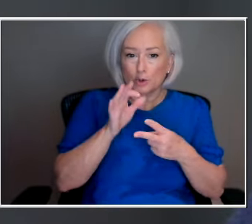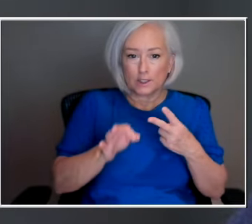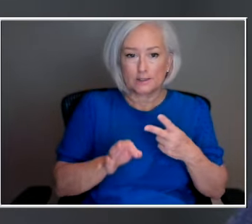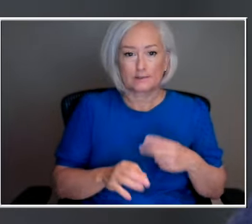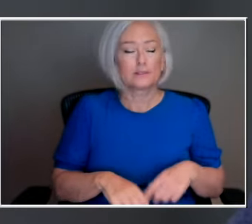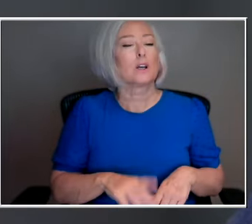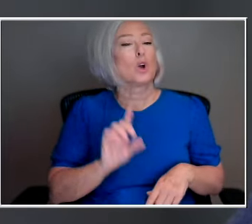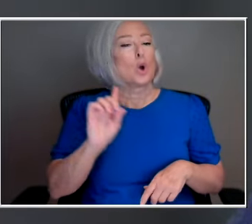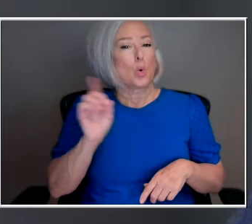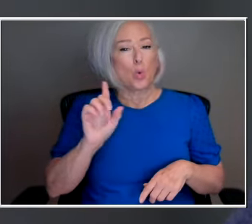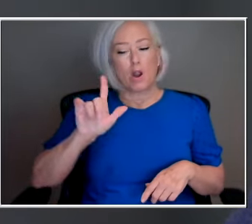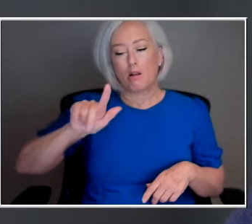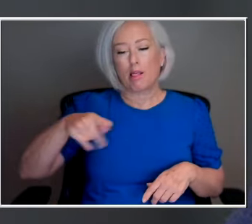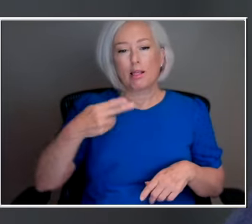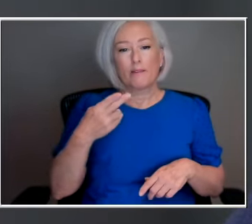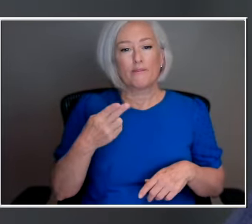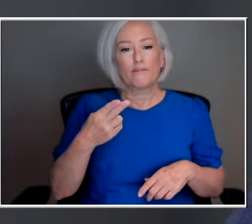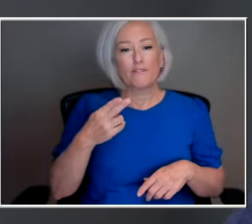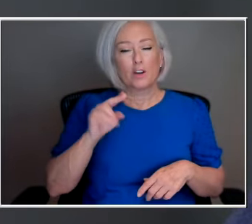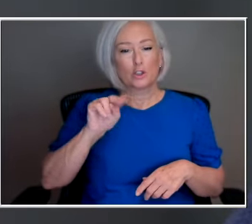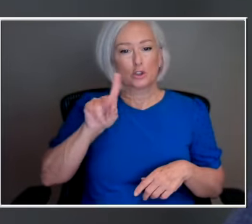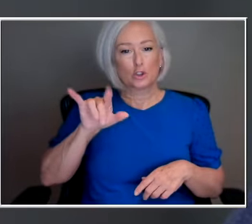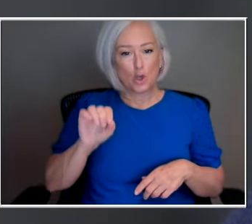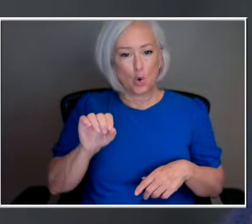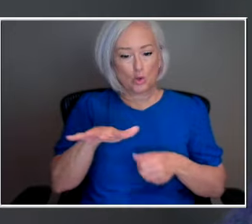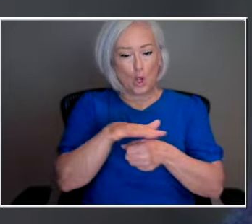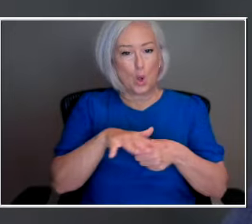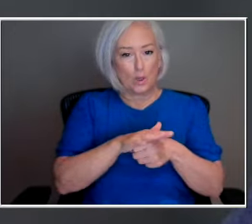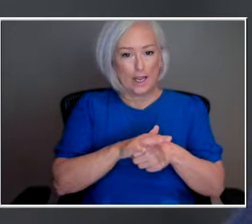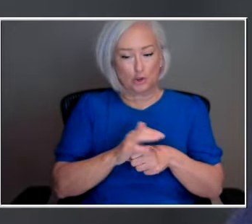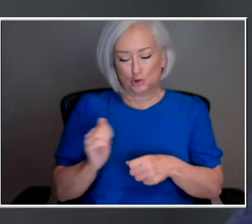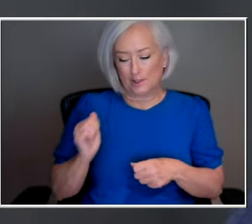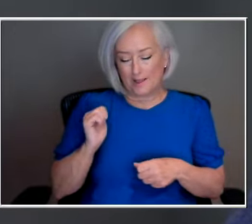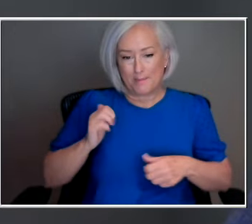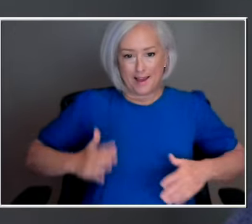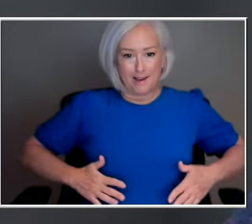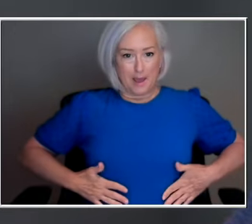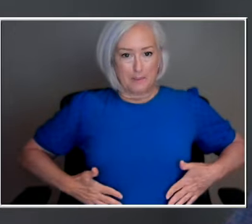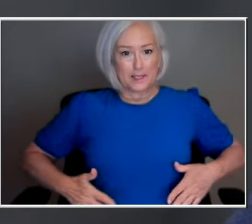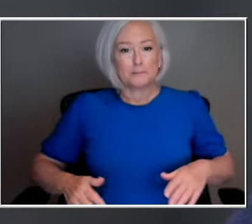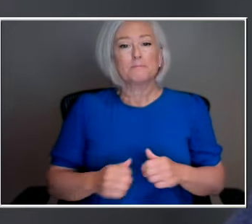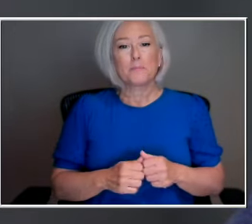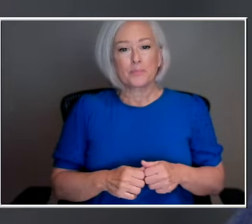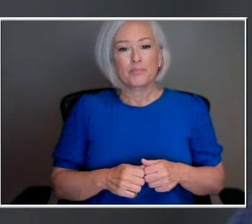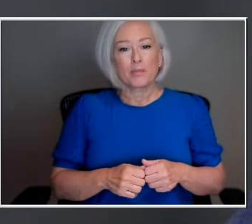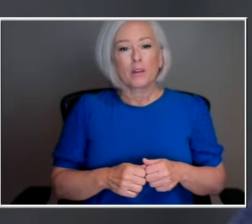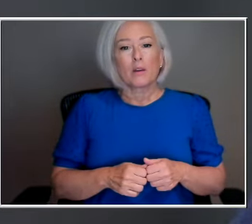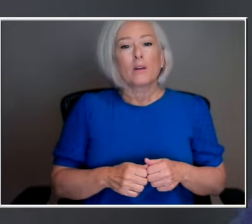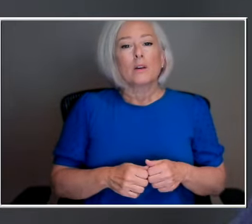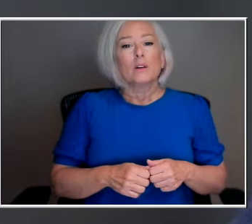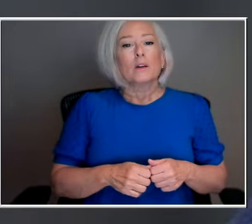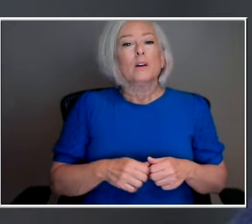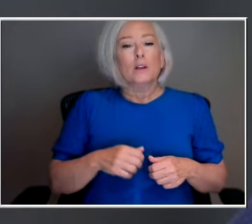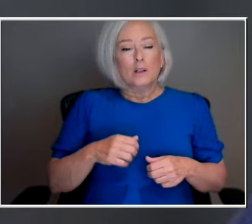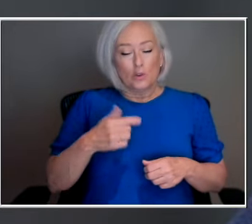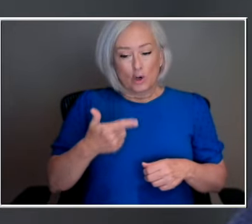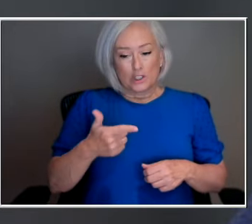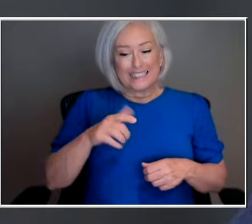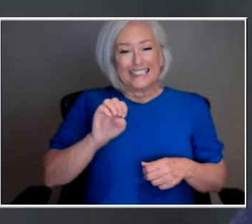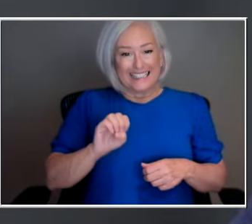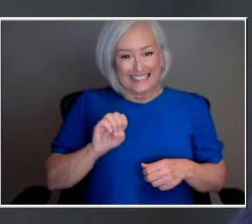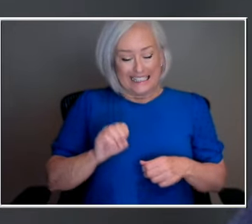nodes. So since the lymph nodes that were far away from in and around the GE Junction area in the back of